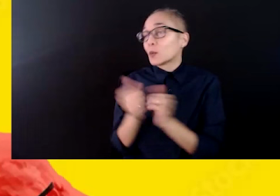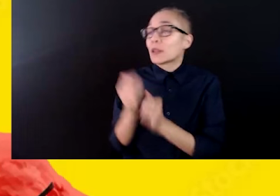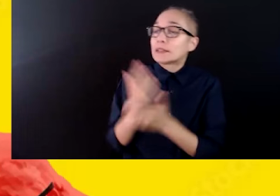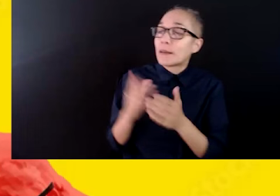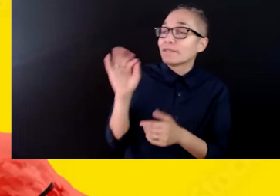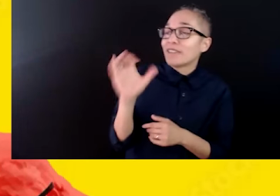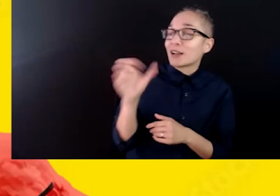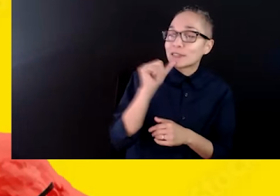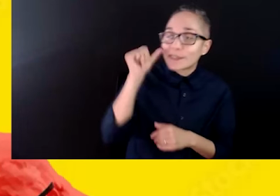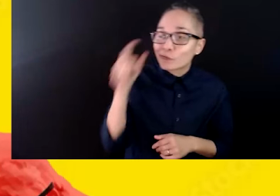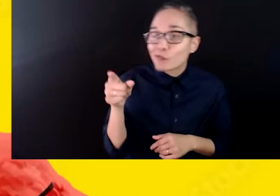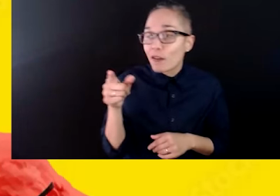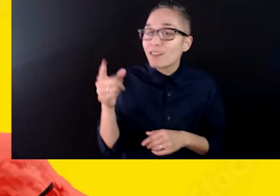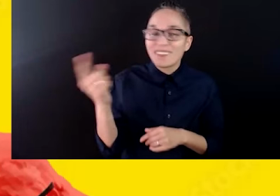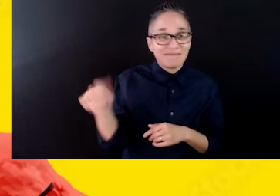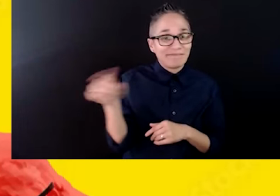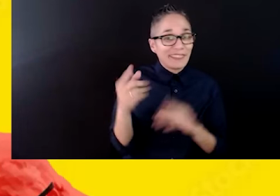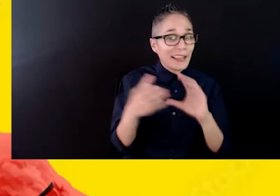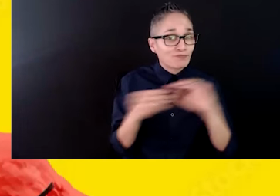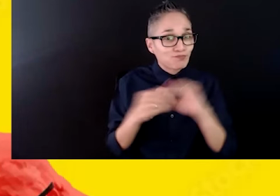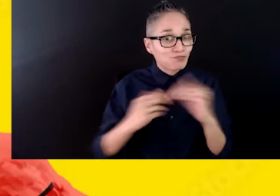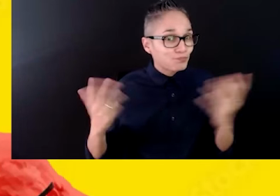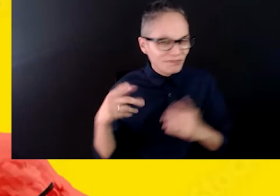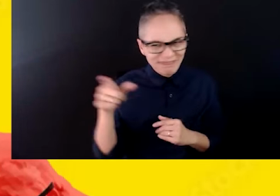faculty at that meeting, what they were saying was,